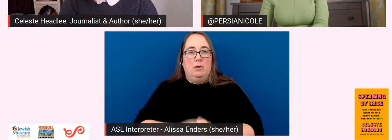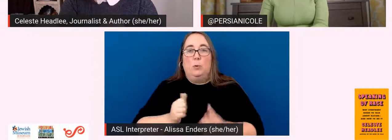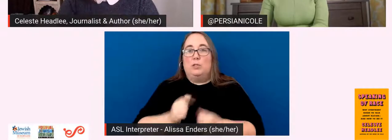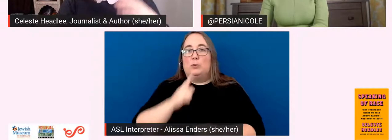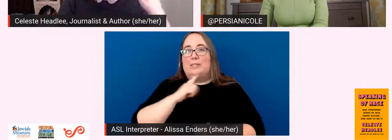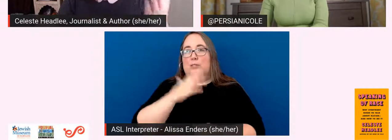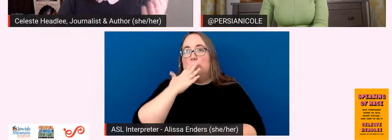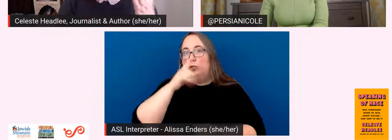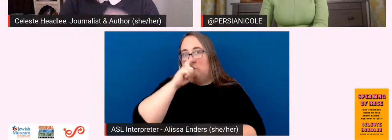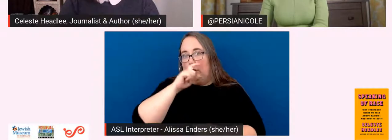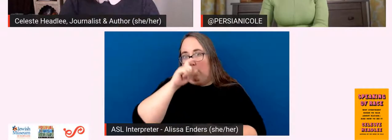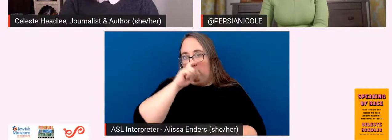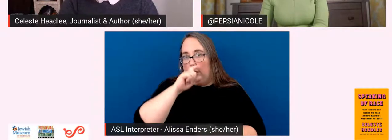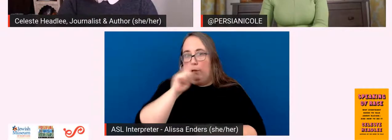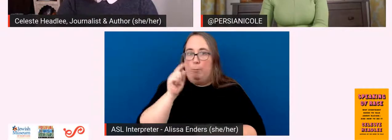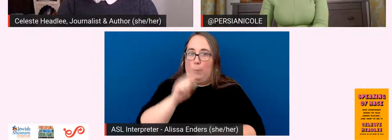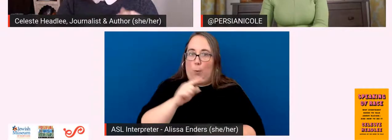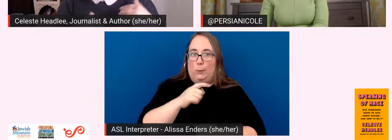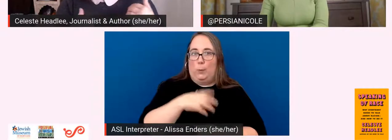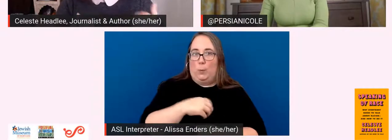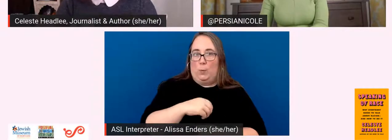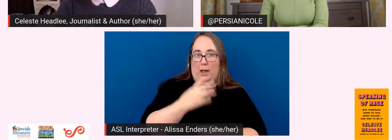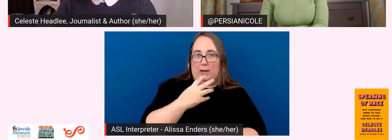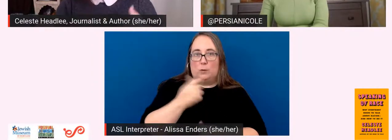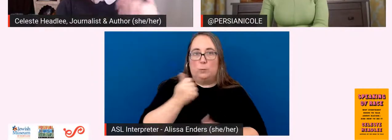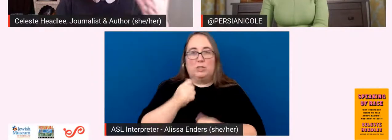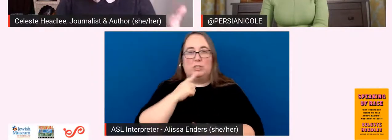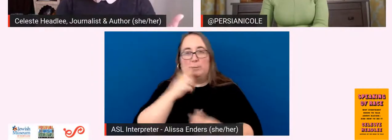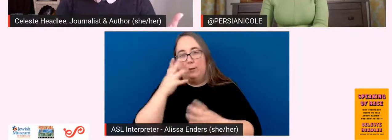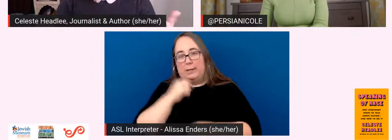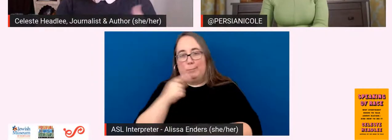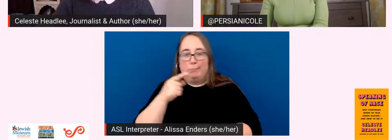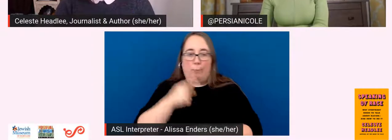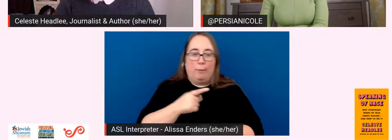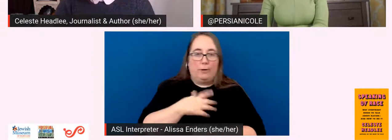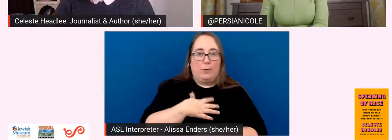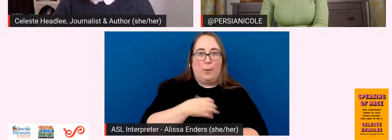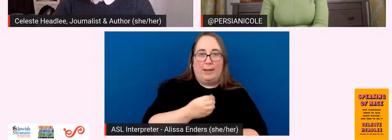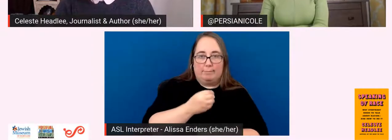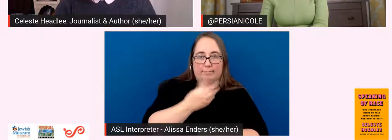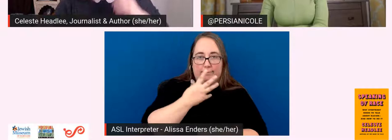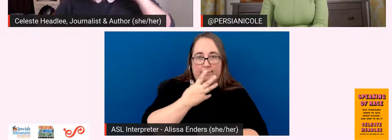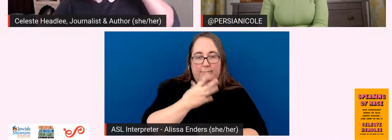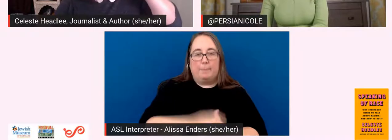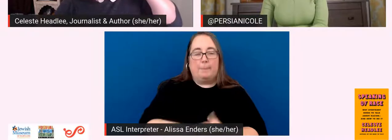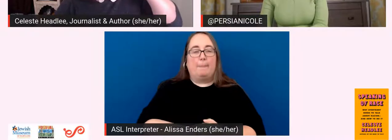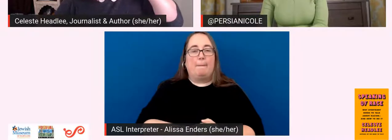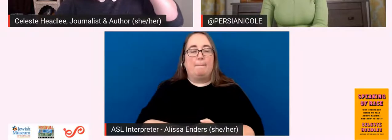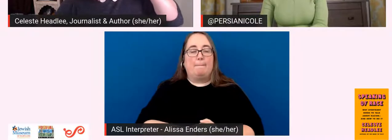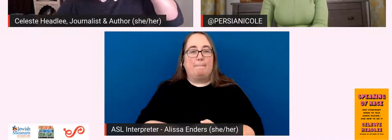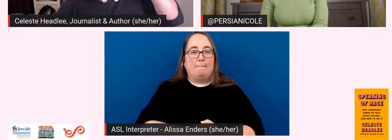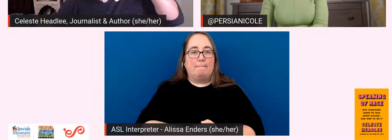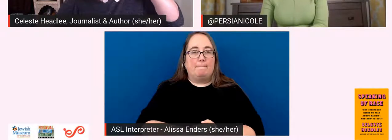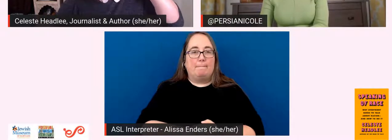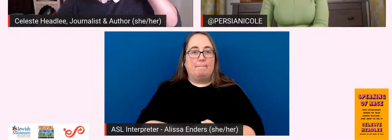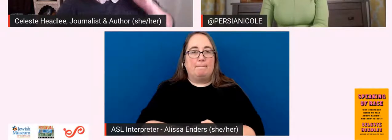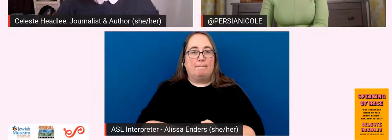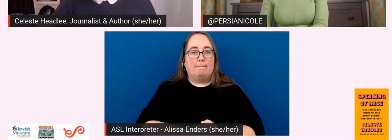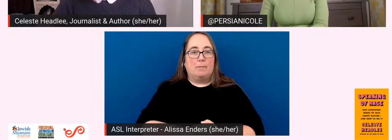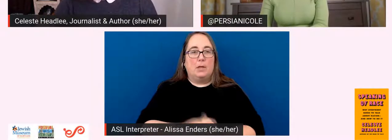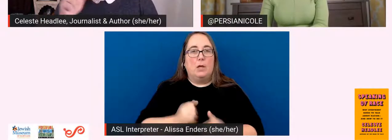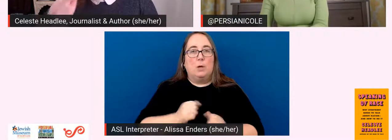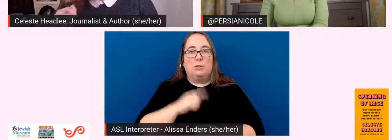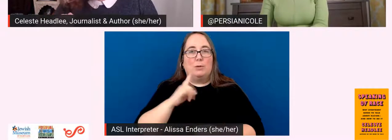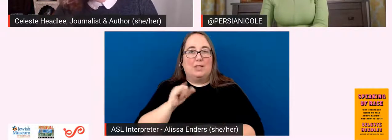good doll? And they would point to the white doll. Which one's the pretty doll? And they'd point to the white doll. Mm-hmm. And then they'd say, okay, which one looks like